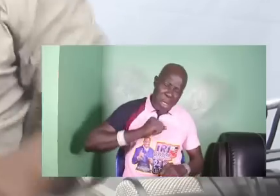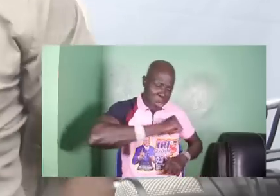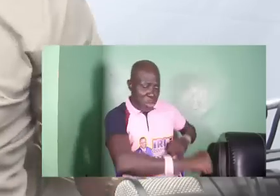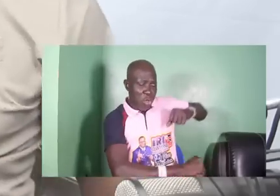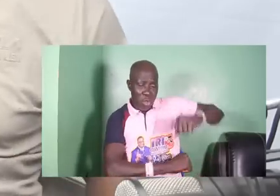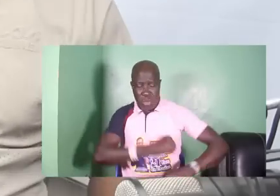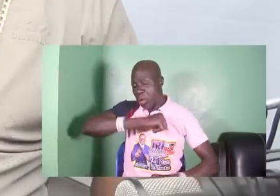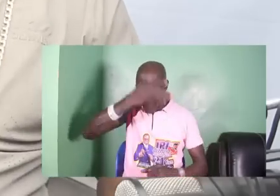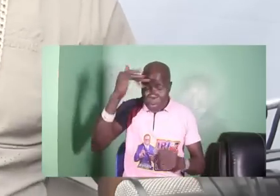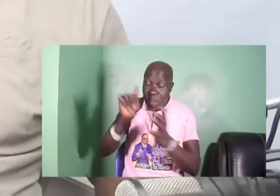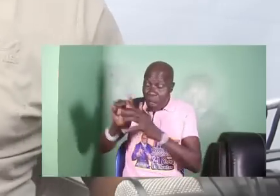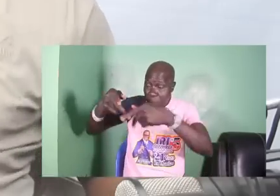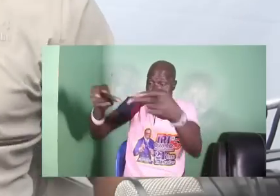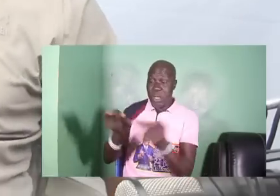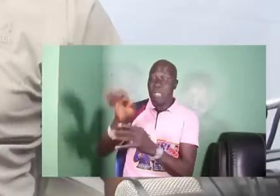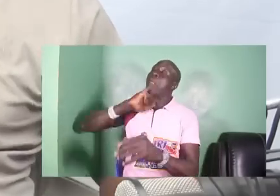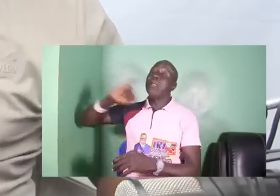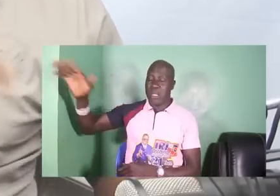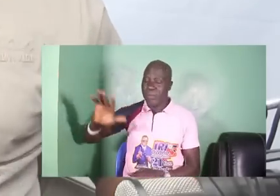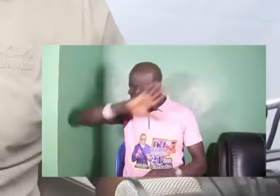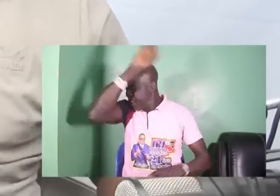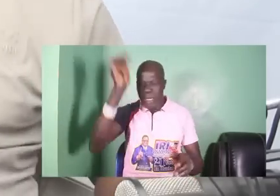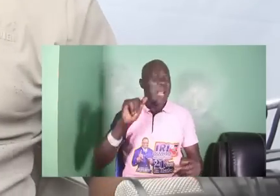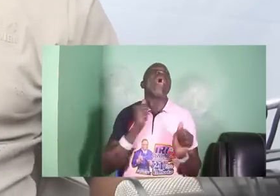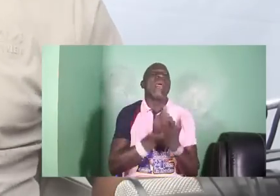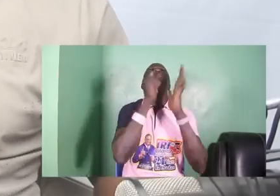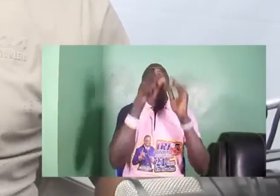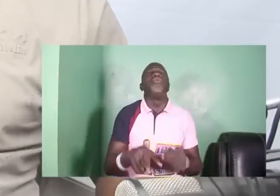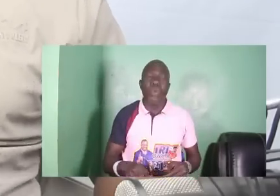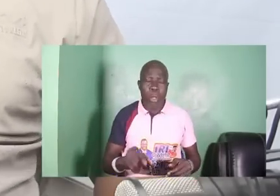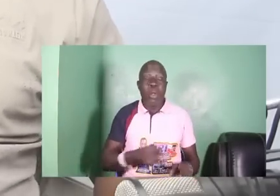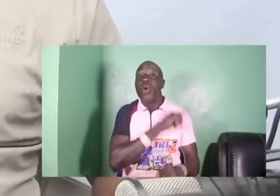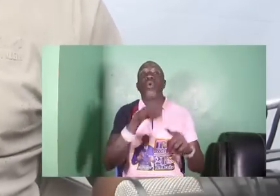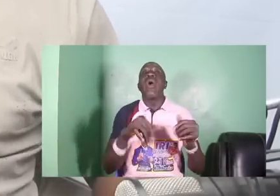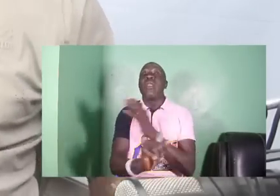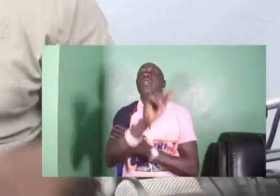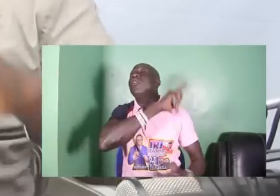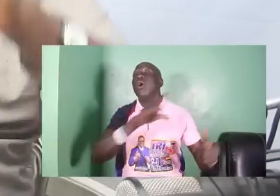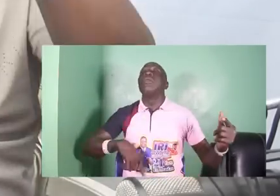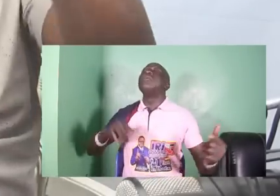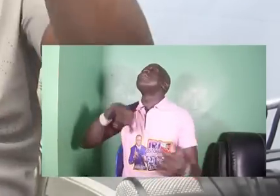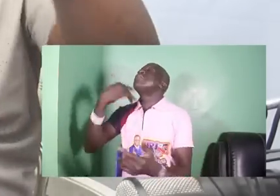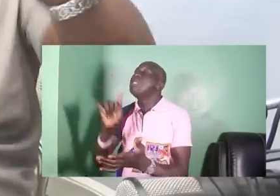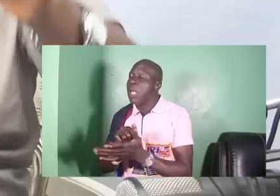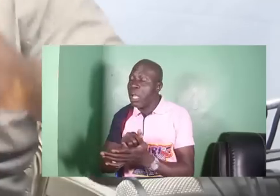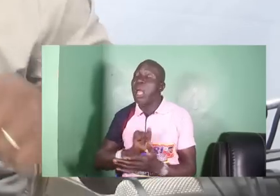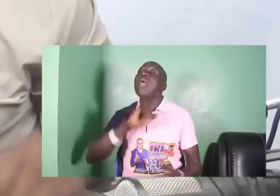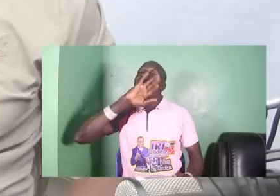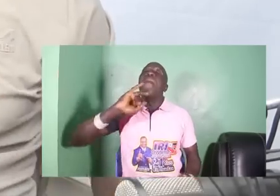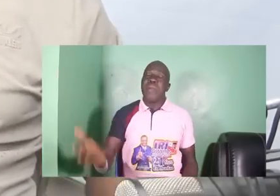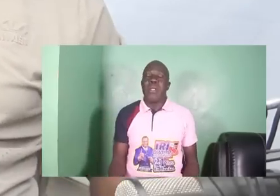Besides, yes, that was what their side is. So, go they can't assist you. If Diane was that's where the Lord tells you.